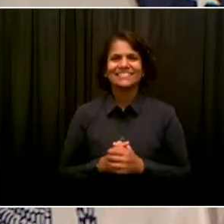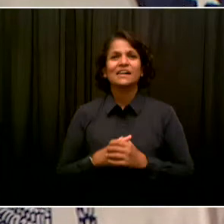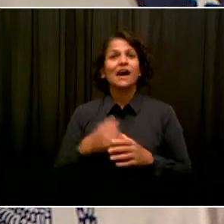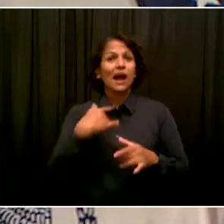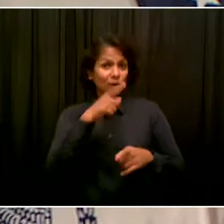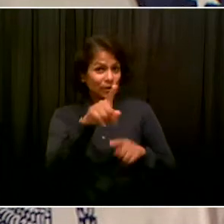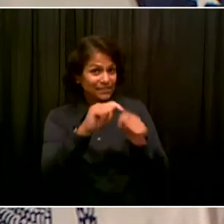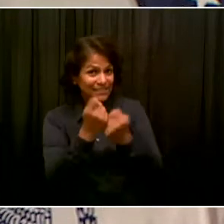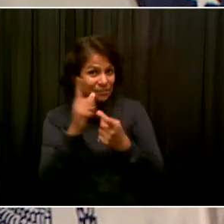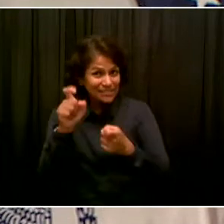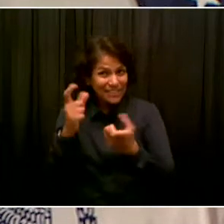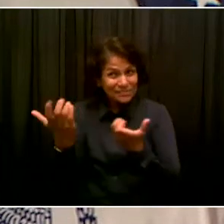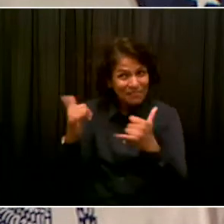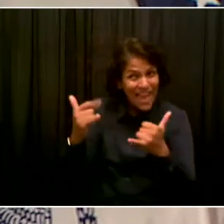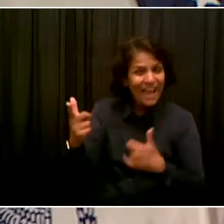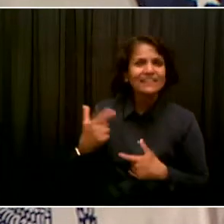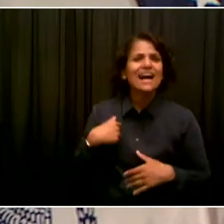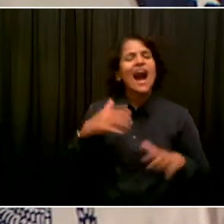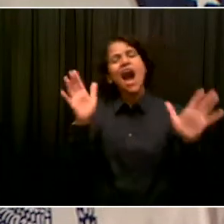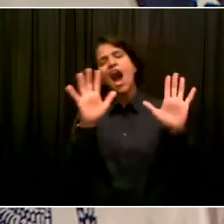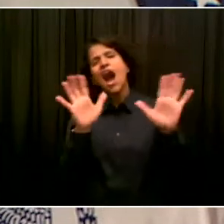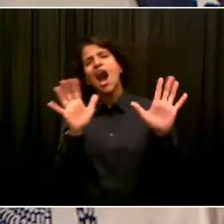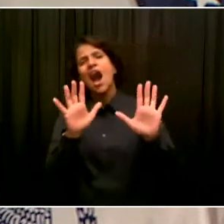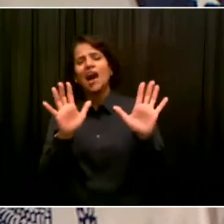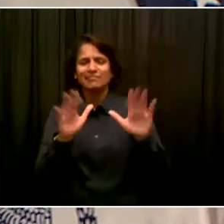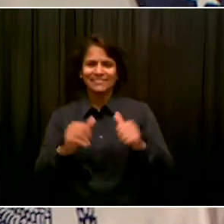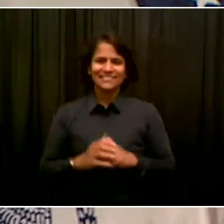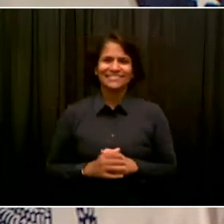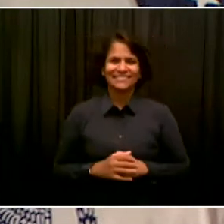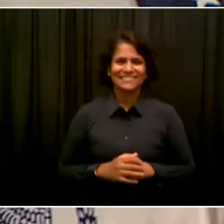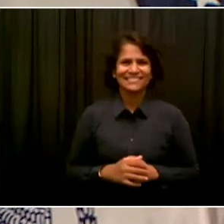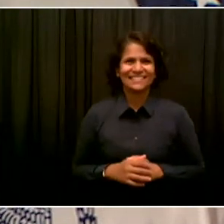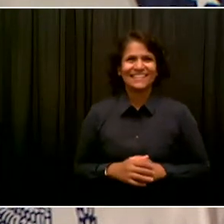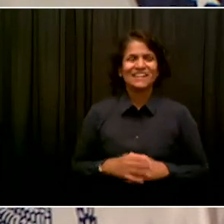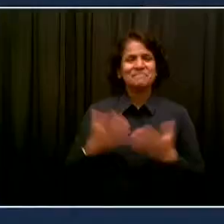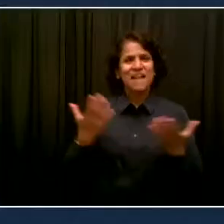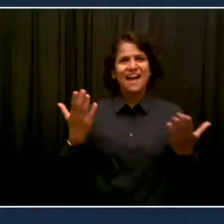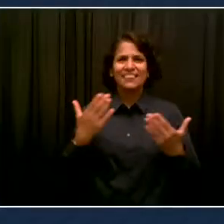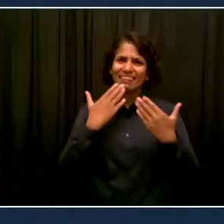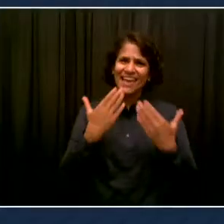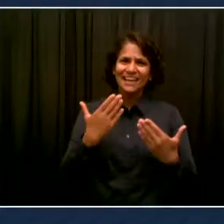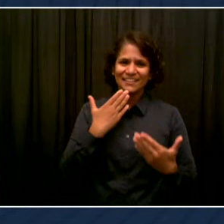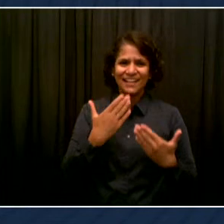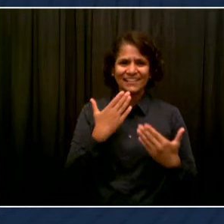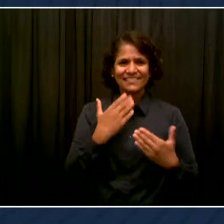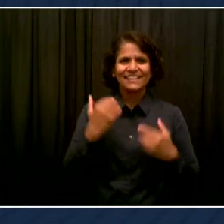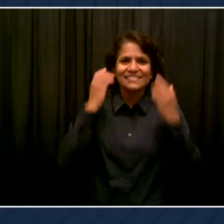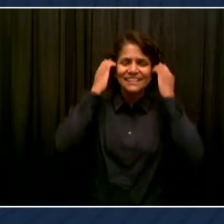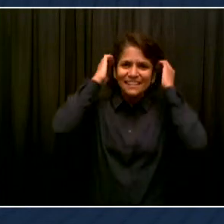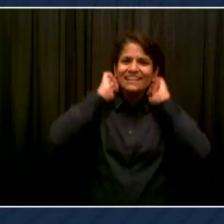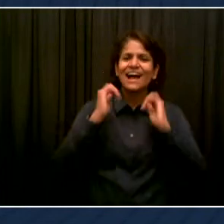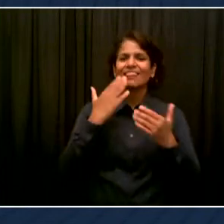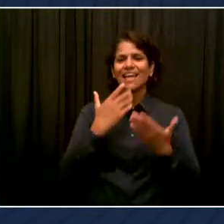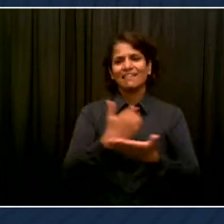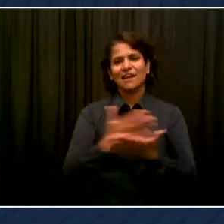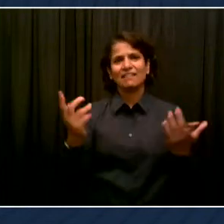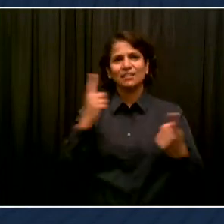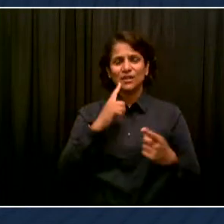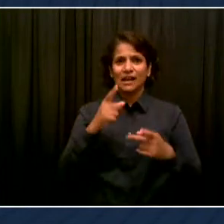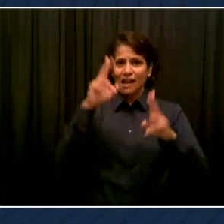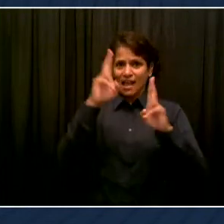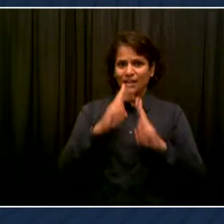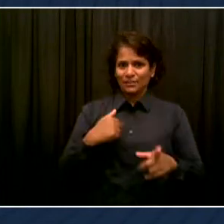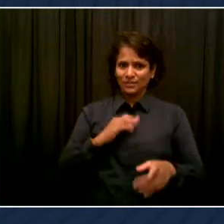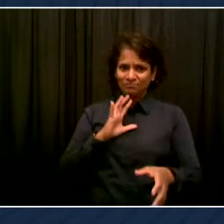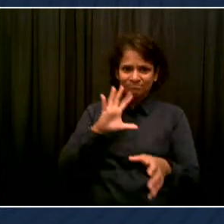getting there. I just want to thank everyone for letting me be a part of this. We know how